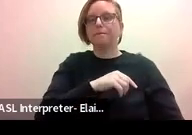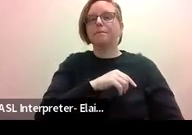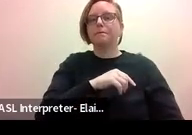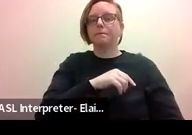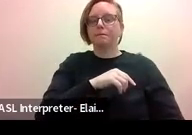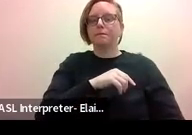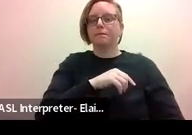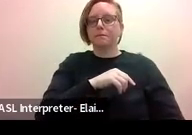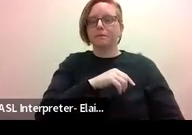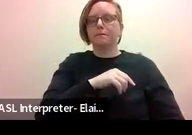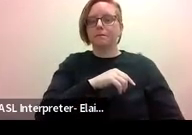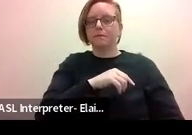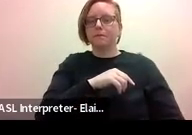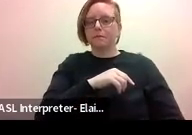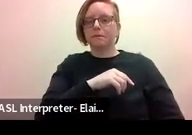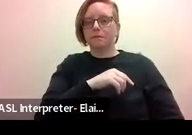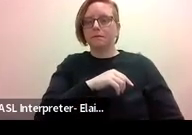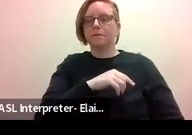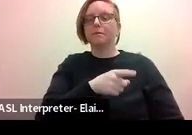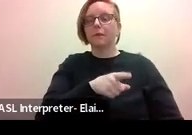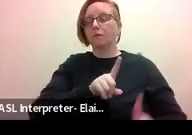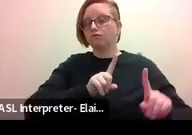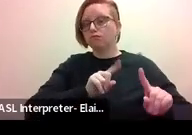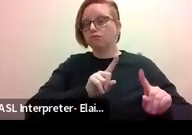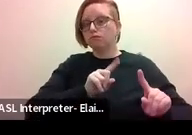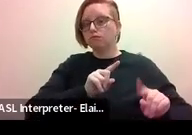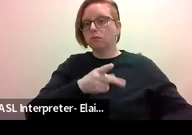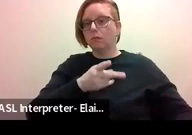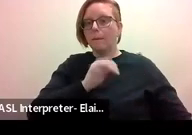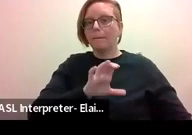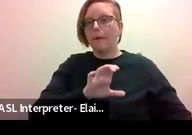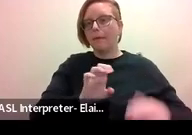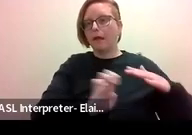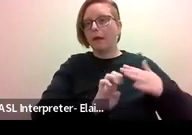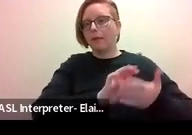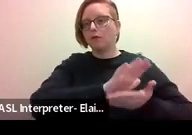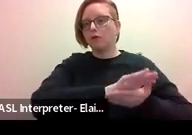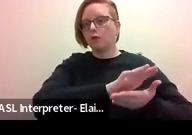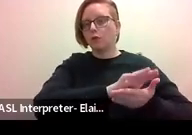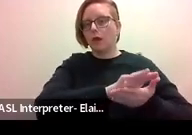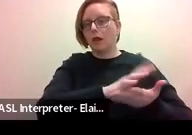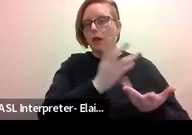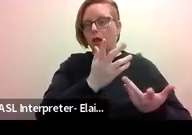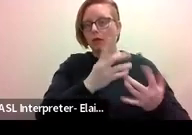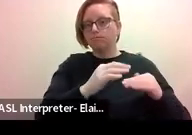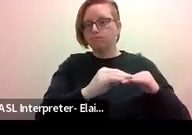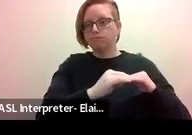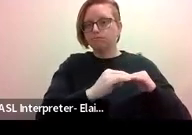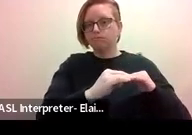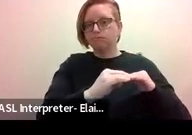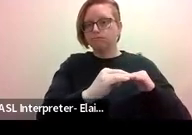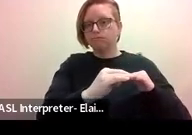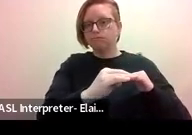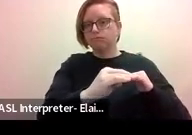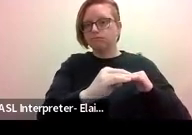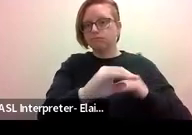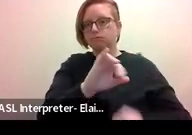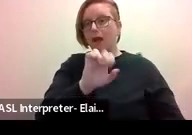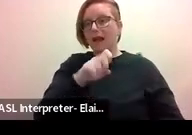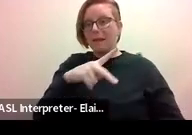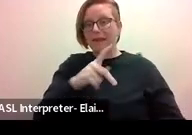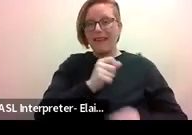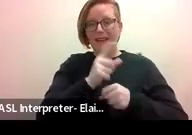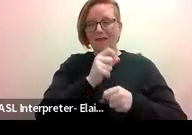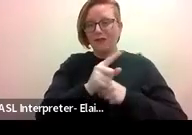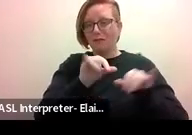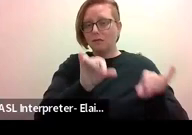And he was going to a public elementary school, and he wasn't making progress. His IEP looked the same year